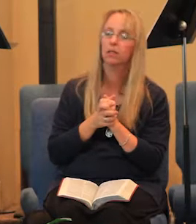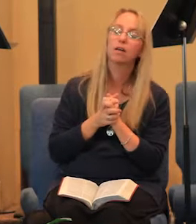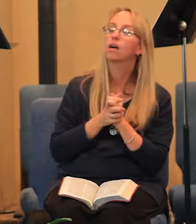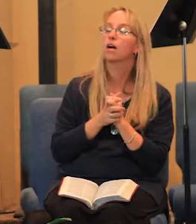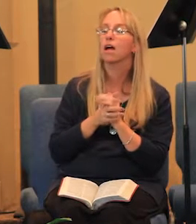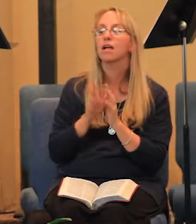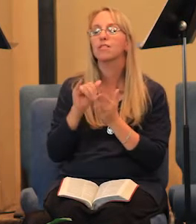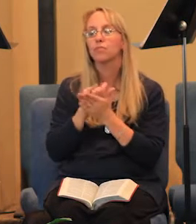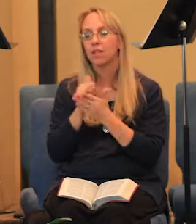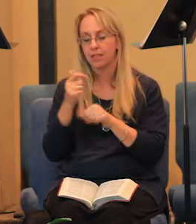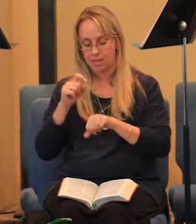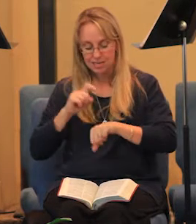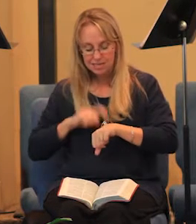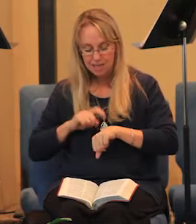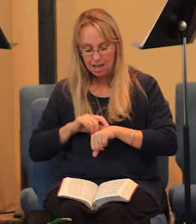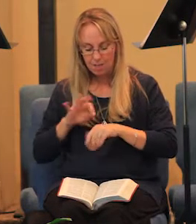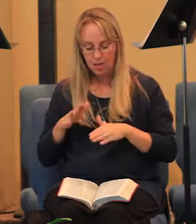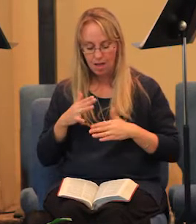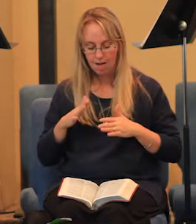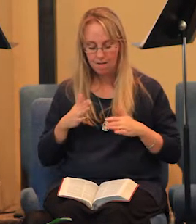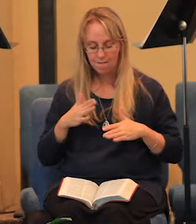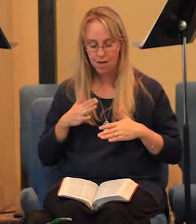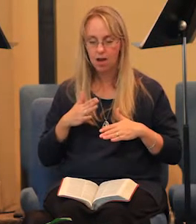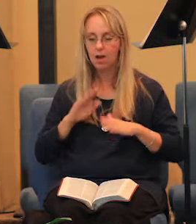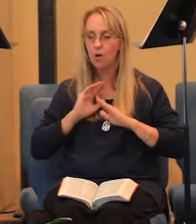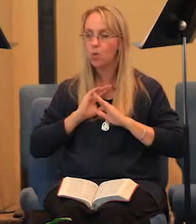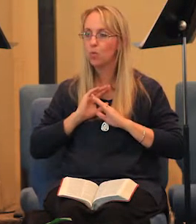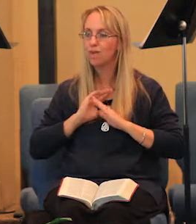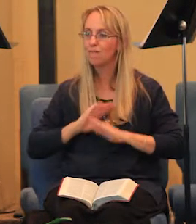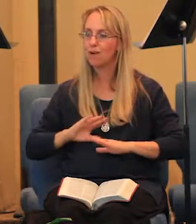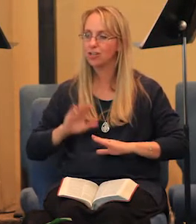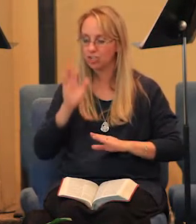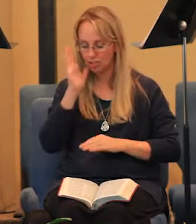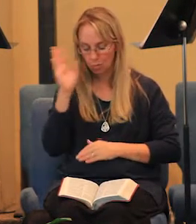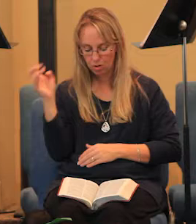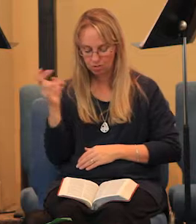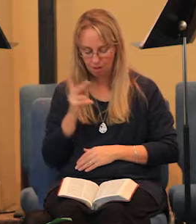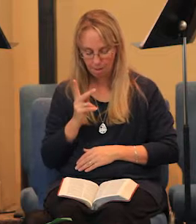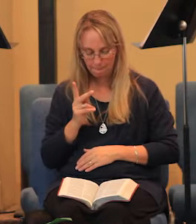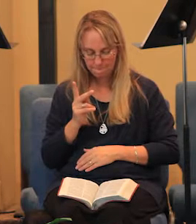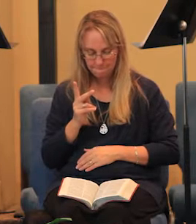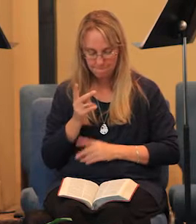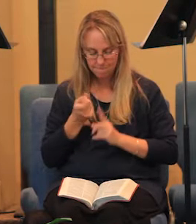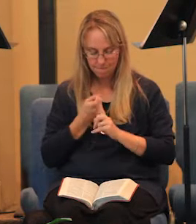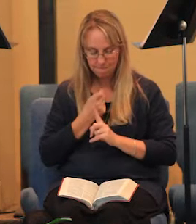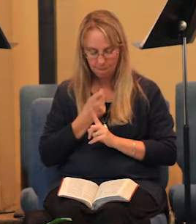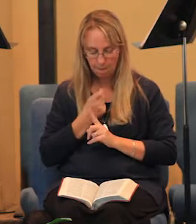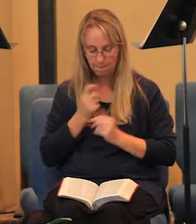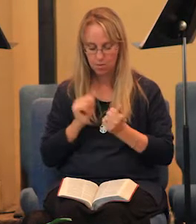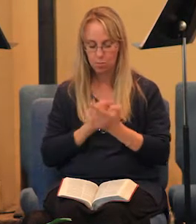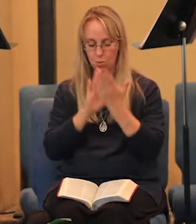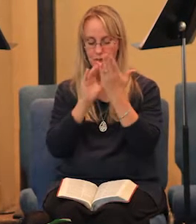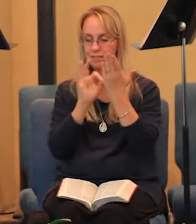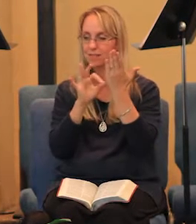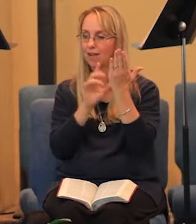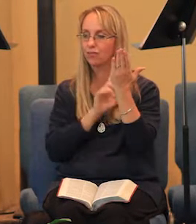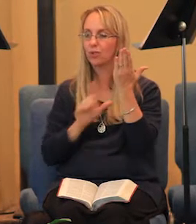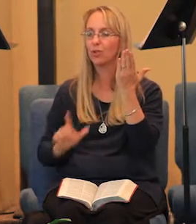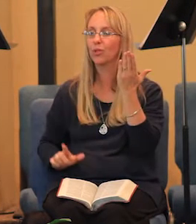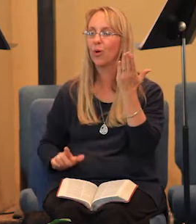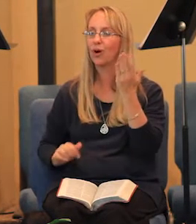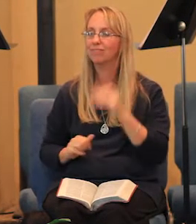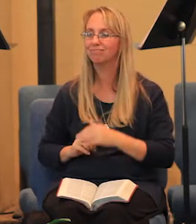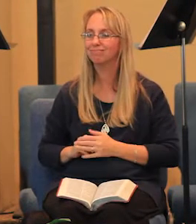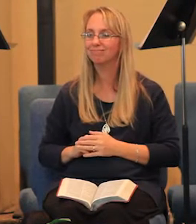In order that the times of refreshing may come from the presence of the Lord.